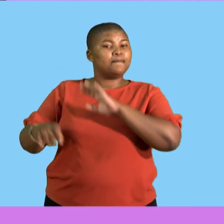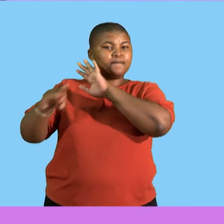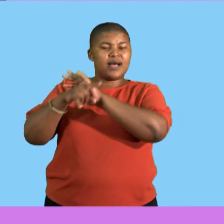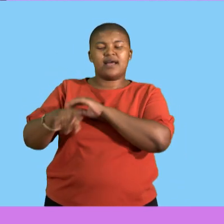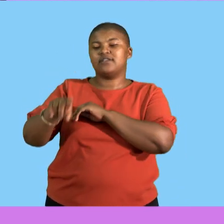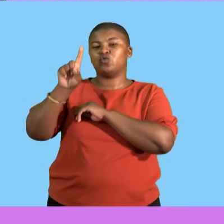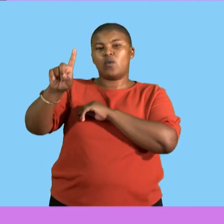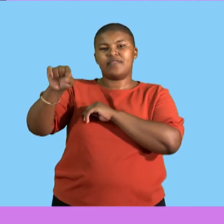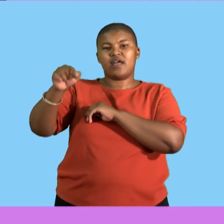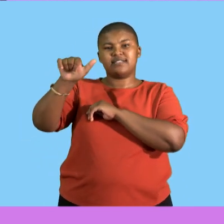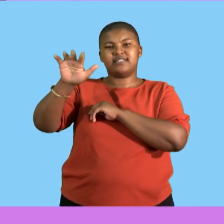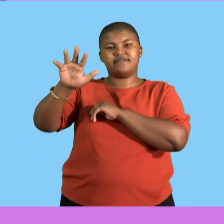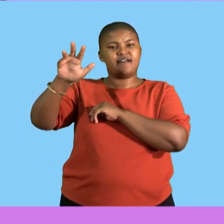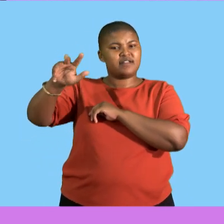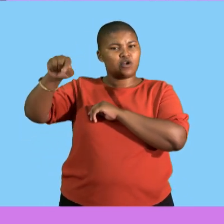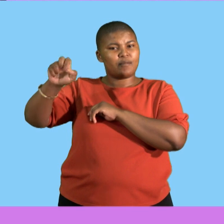1,887.33 minus